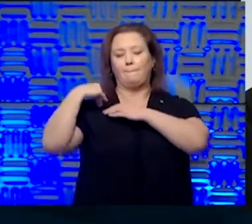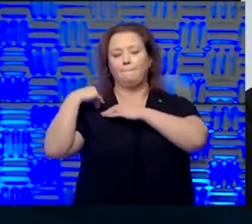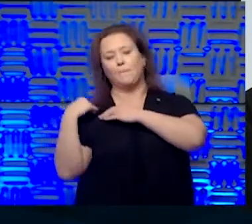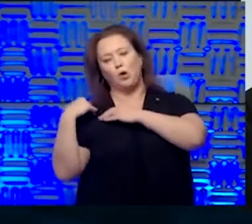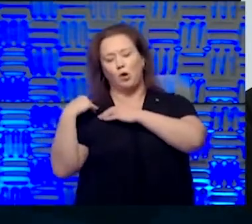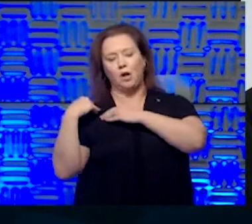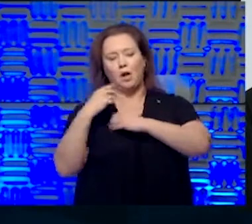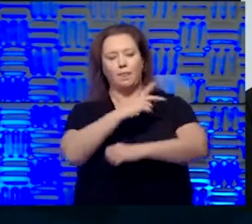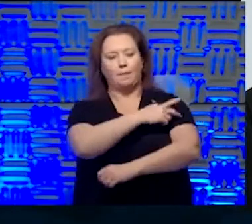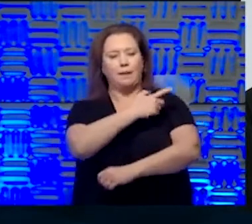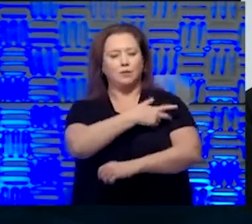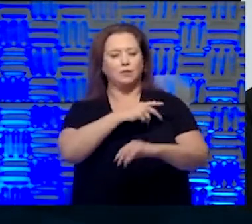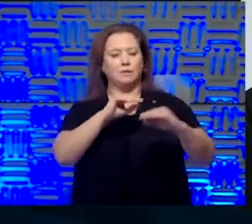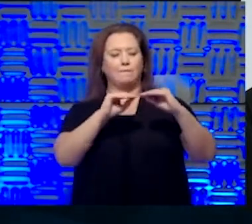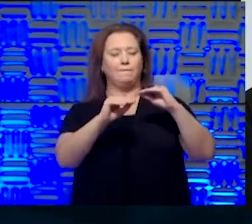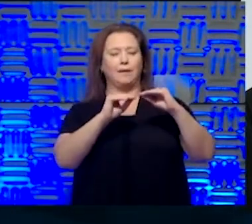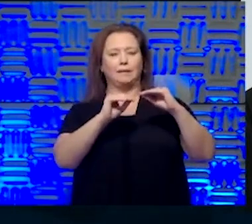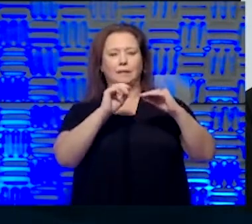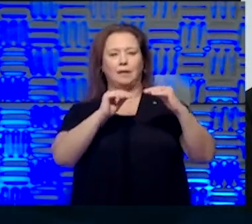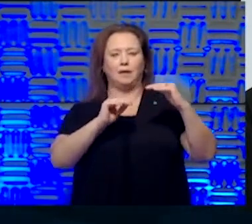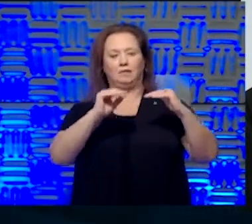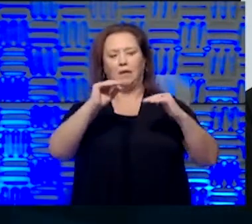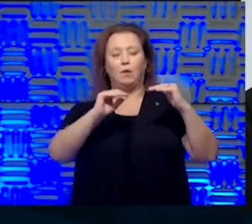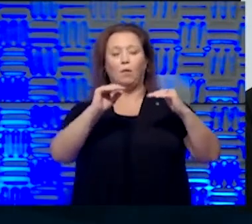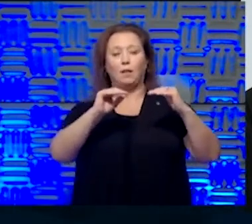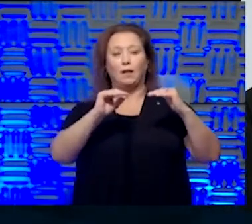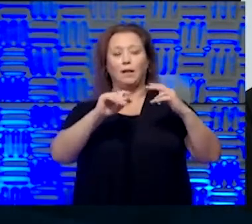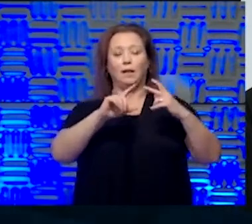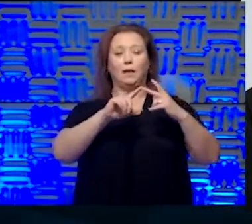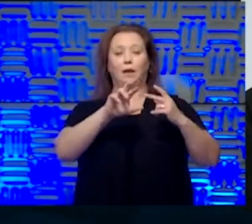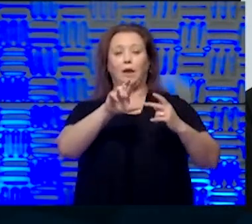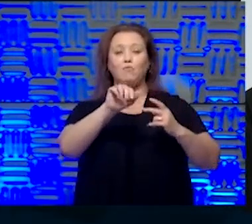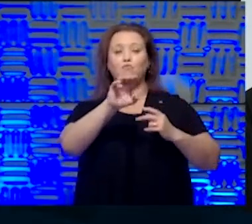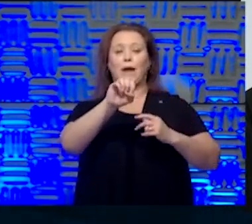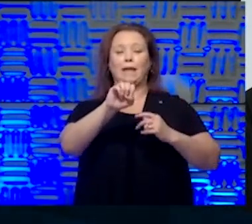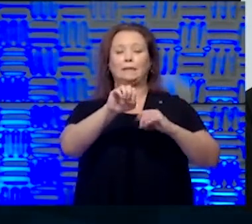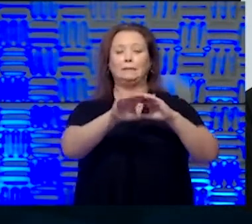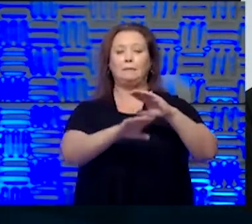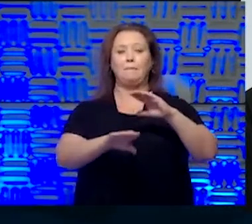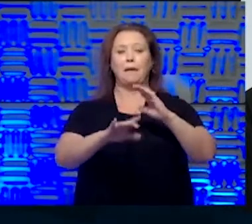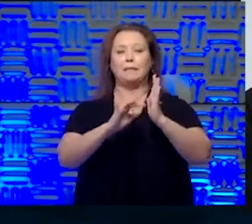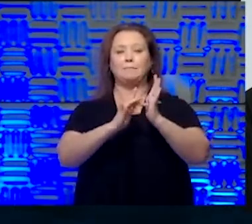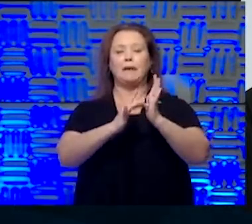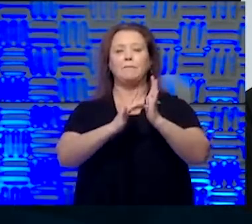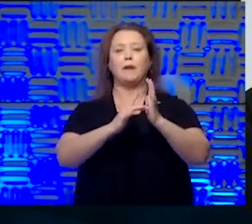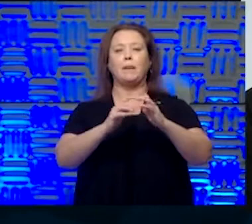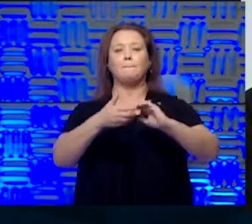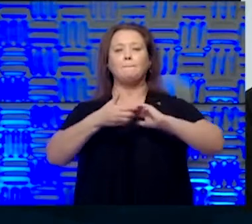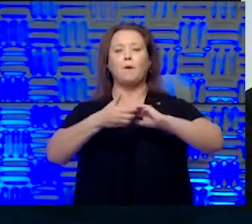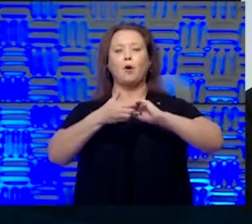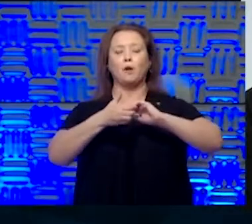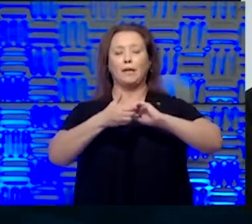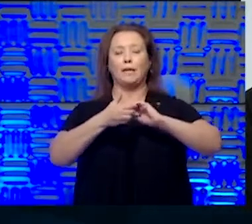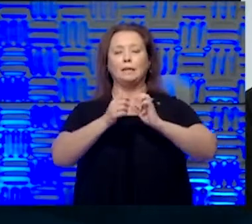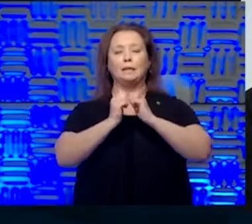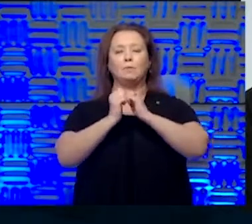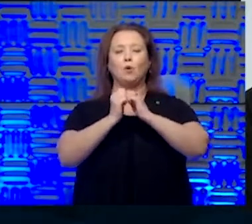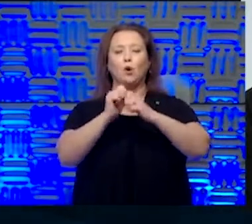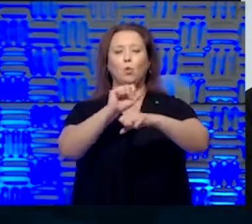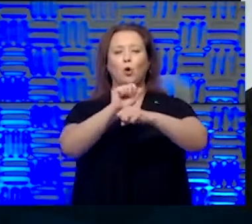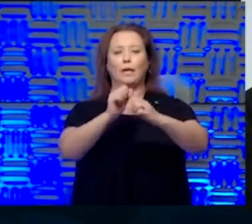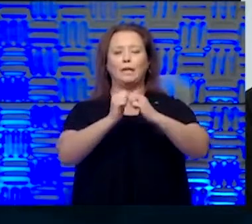inequity or promote ideas such as race-based medicine. So a collaborative approach to making sure that